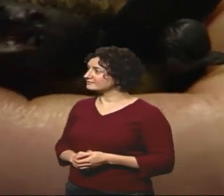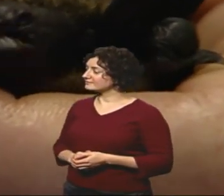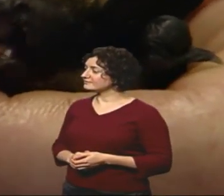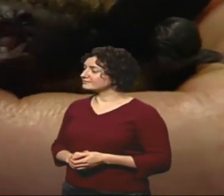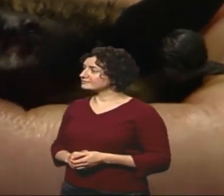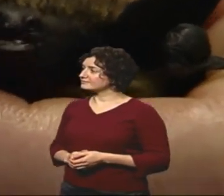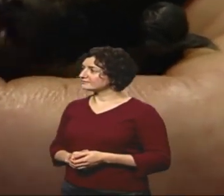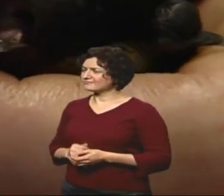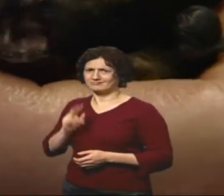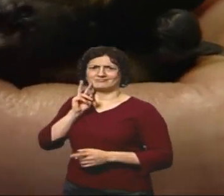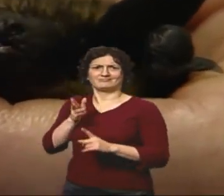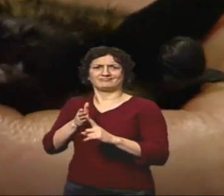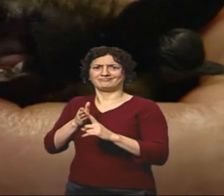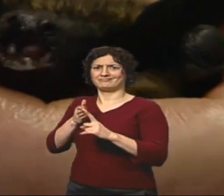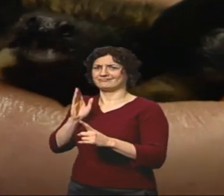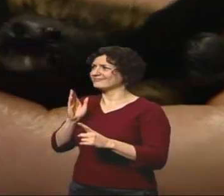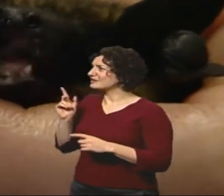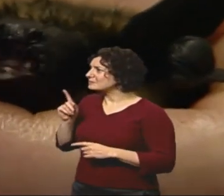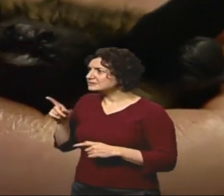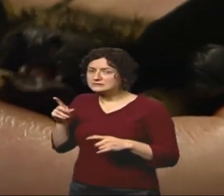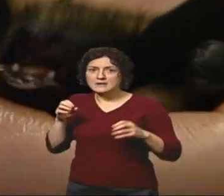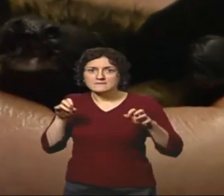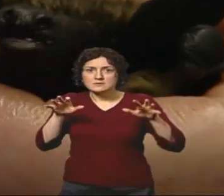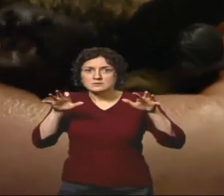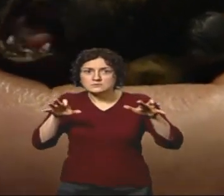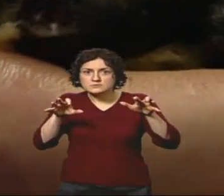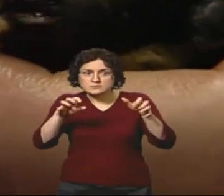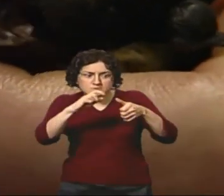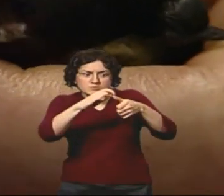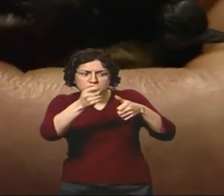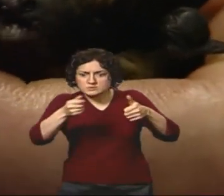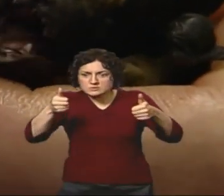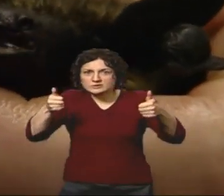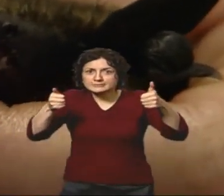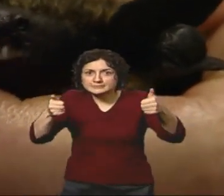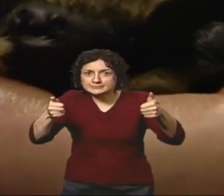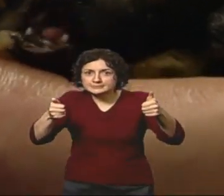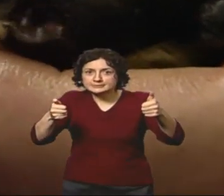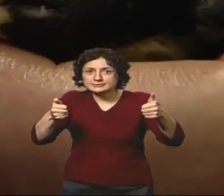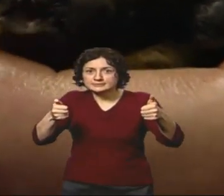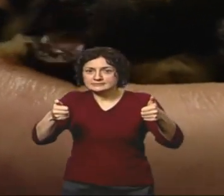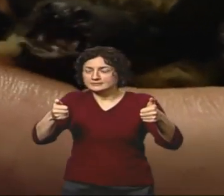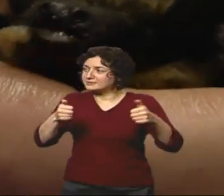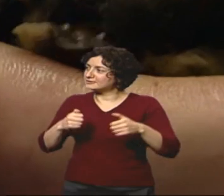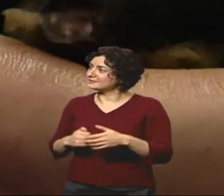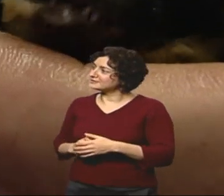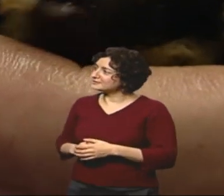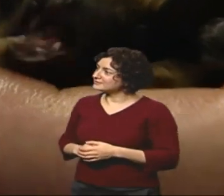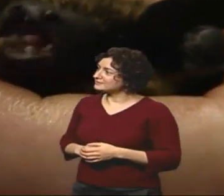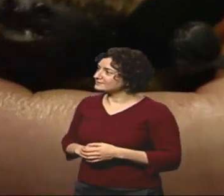The other quite distinct feature with these bats, and certainly with the serentine bat, is these large claws on which is the